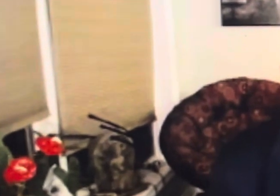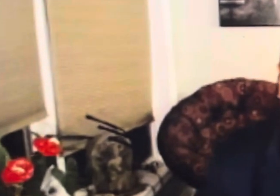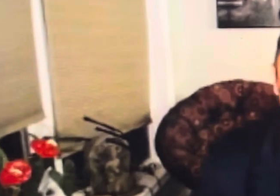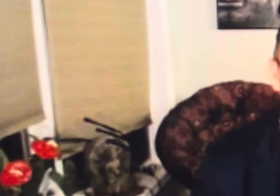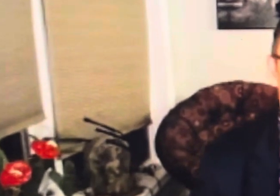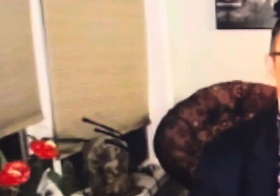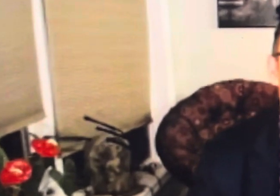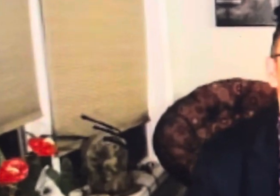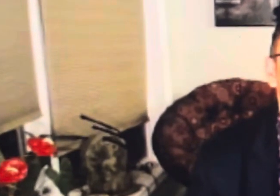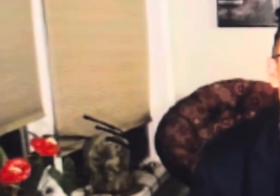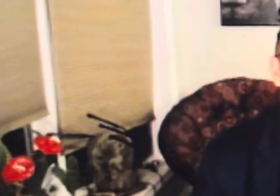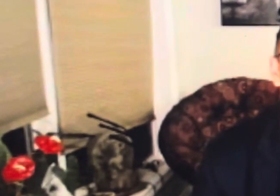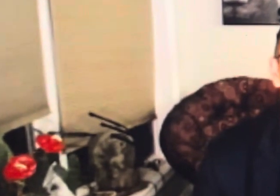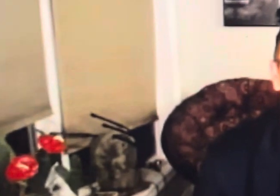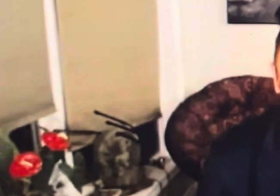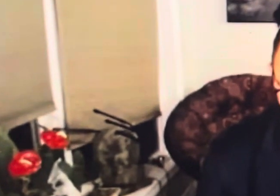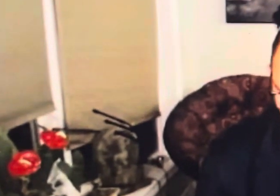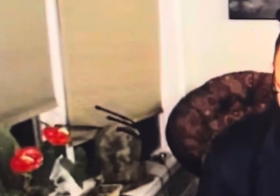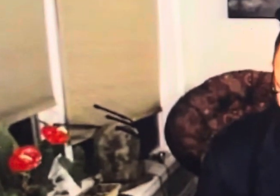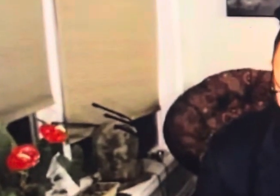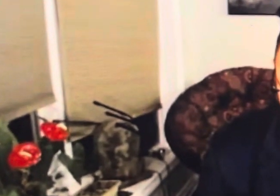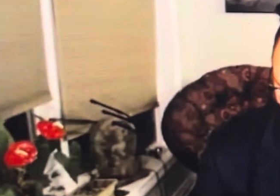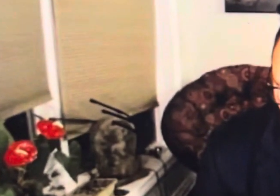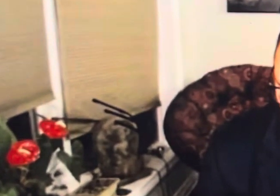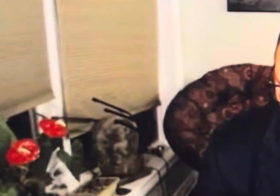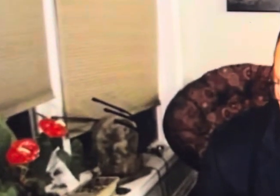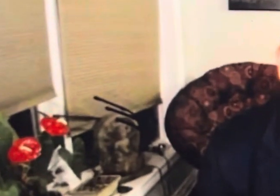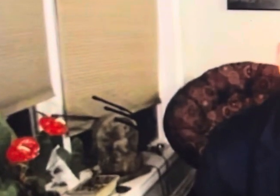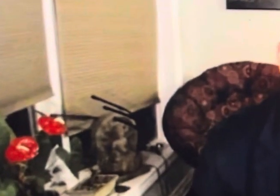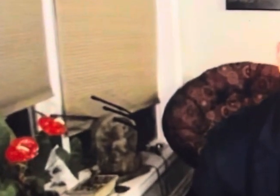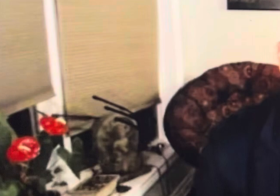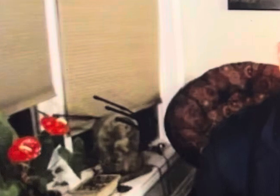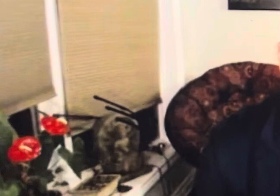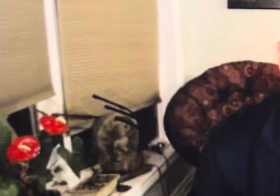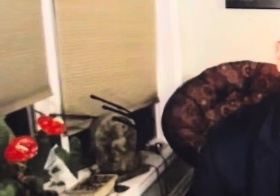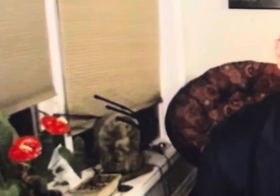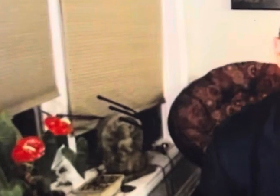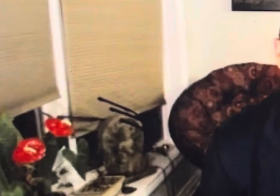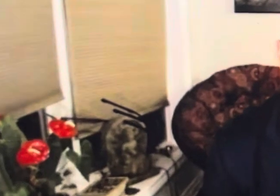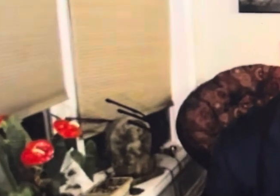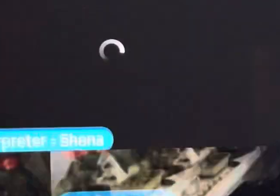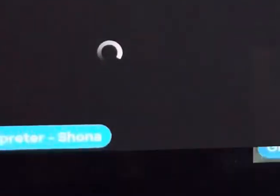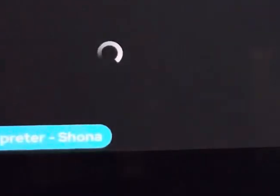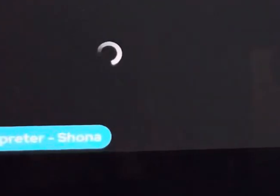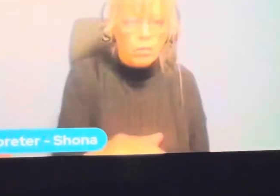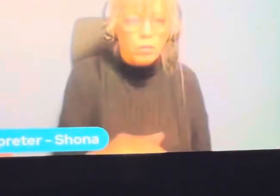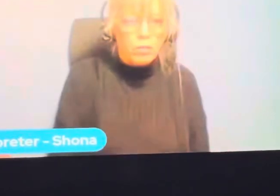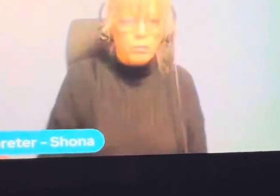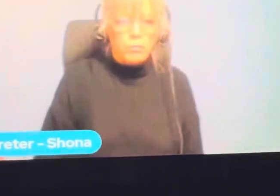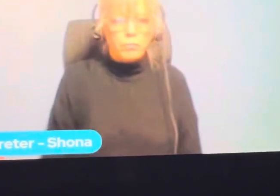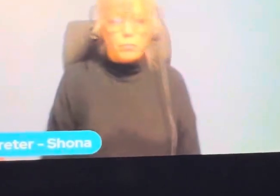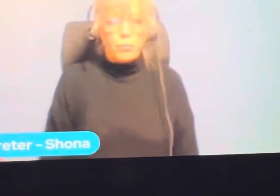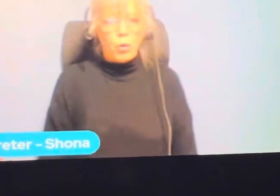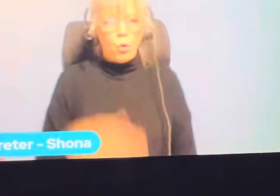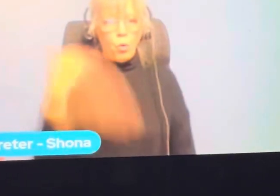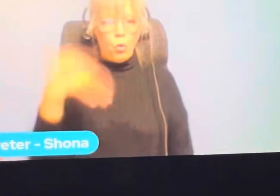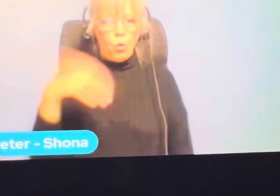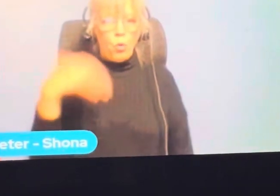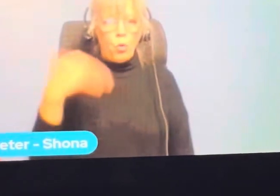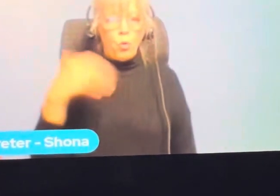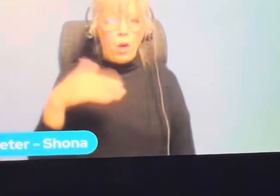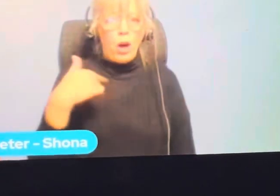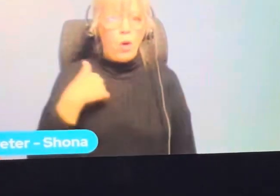I am so overcome. I'm really happy that that we won this award, and so